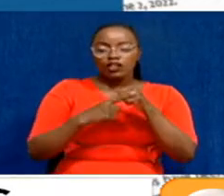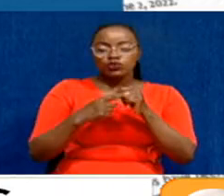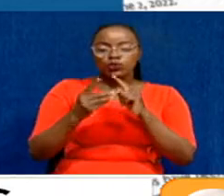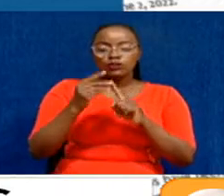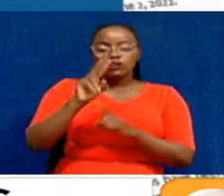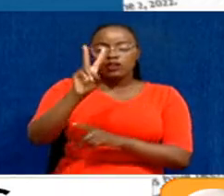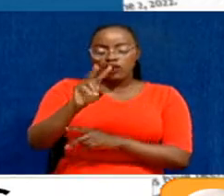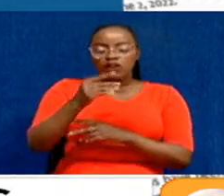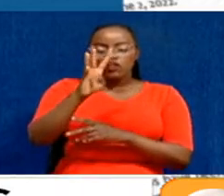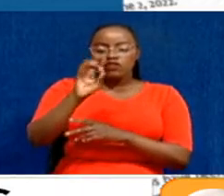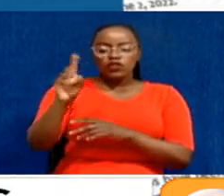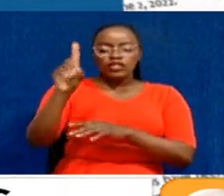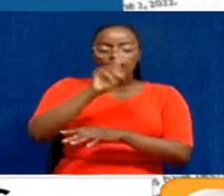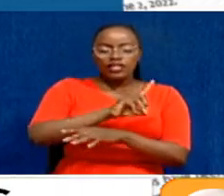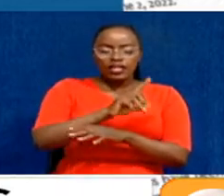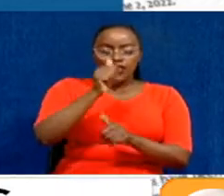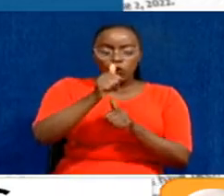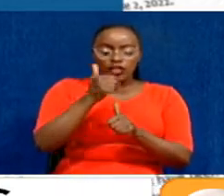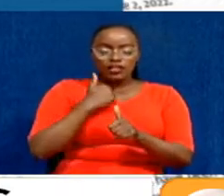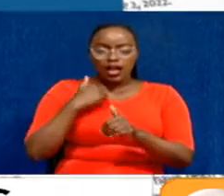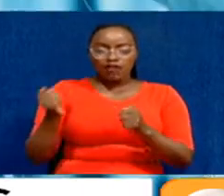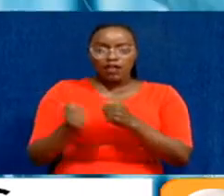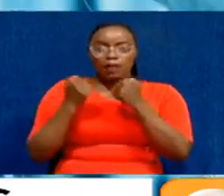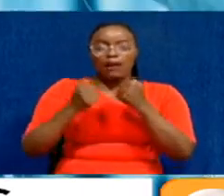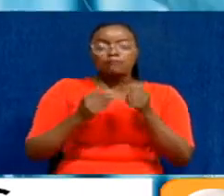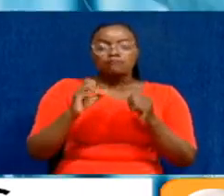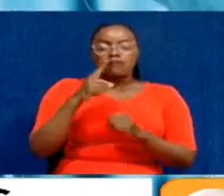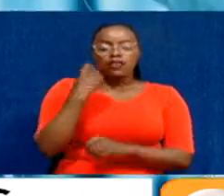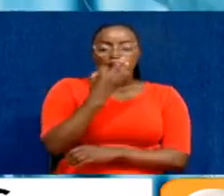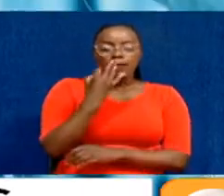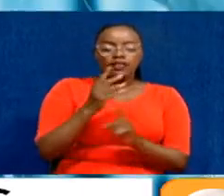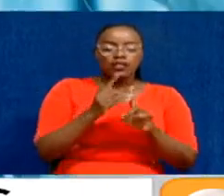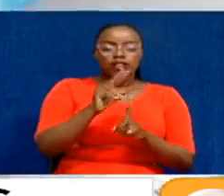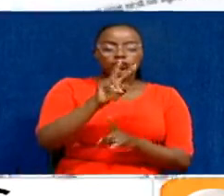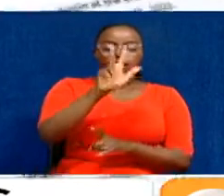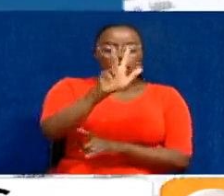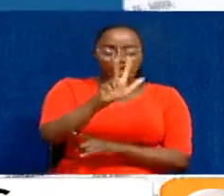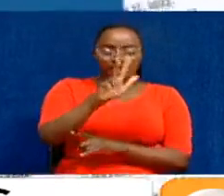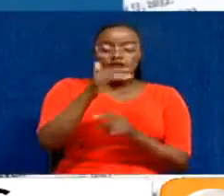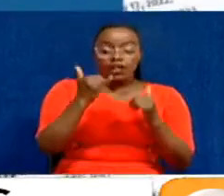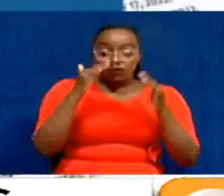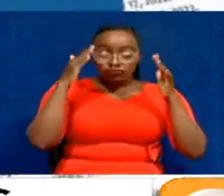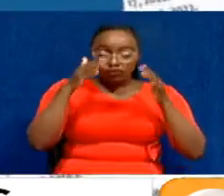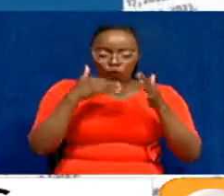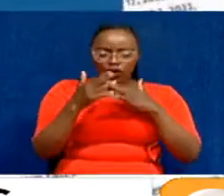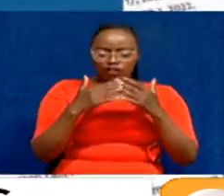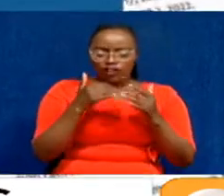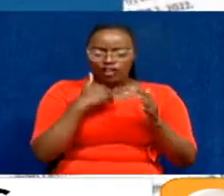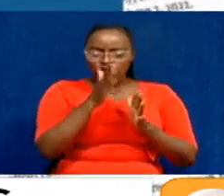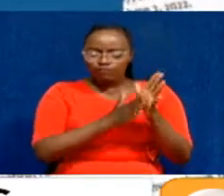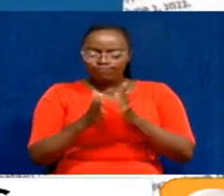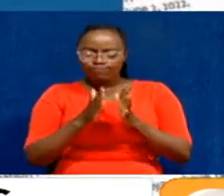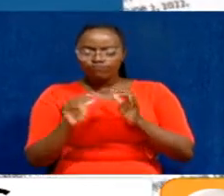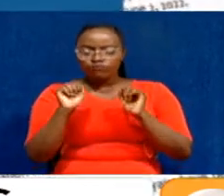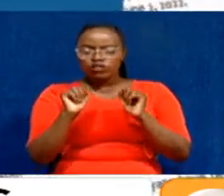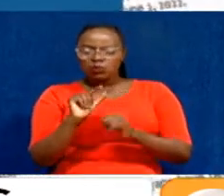of 40 days based on their model that was rerun on March 23rd. Professor Rogo adds that based on their calculations, the wave is likely